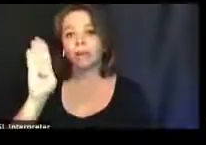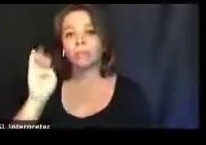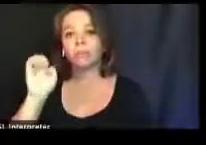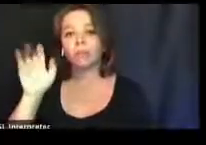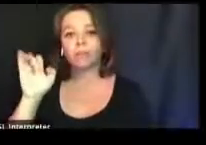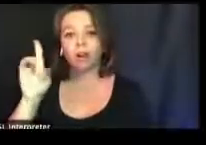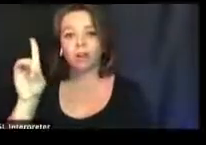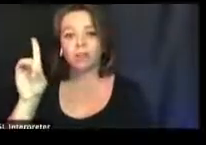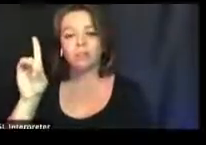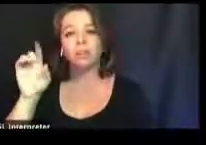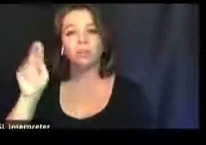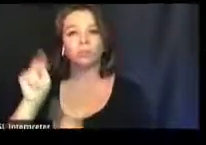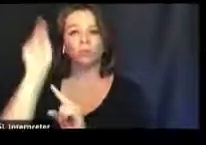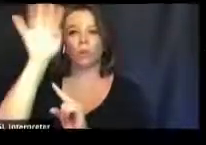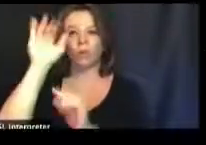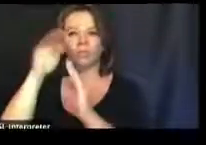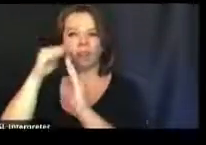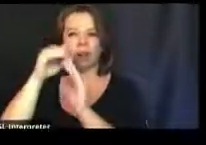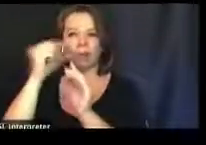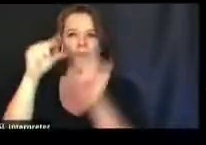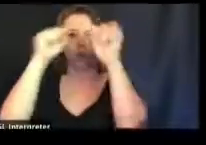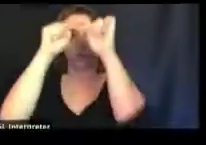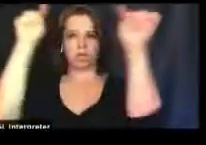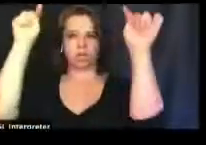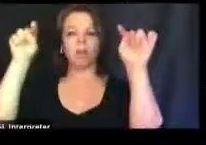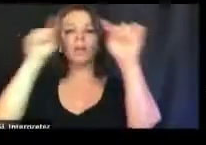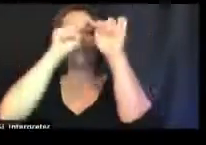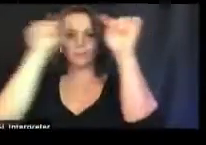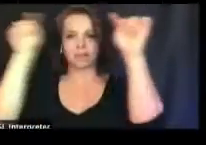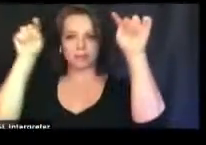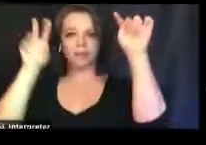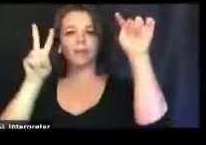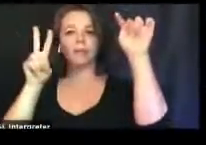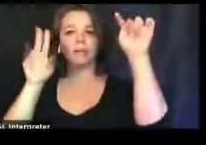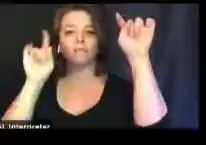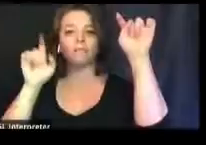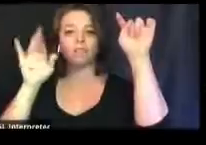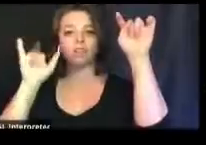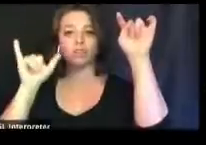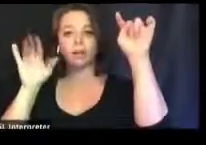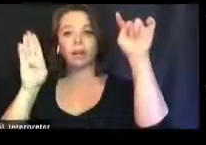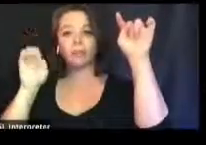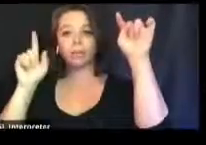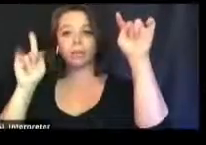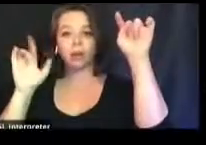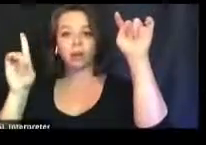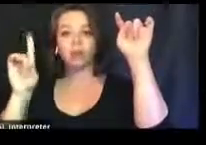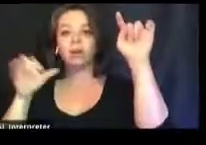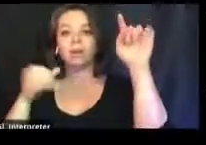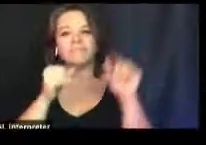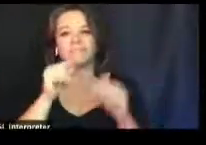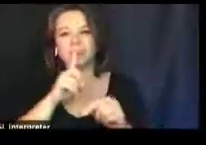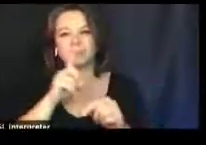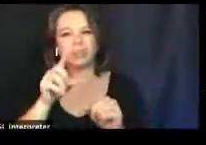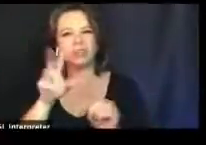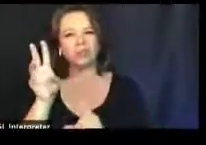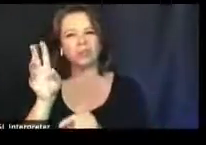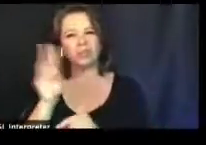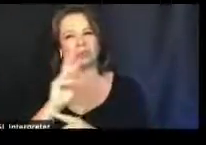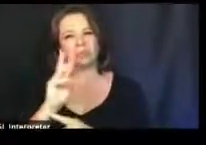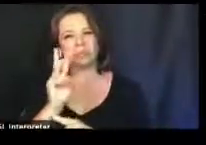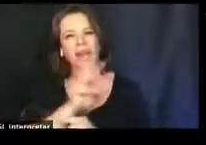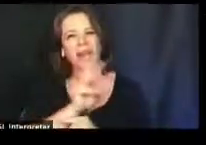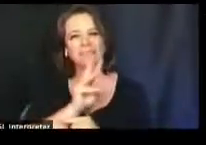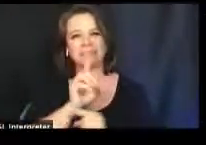is the top end of the green, that's Victory Boulevard. And then I'm not really sure the westerly, if it's White